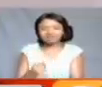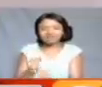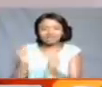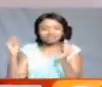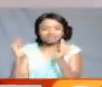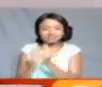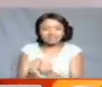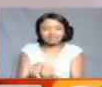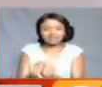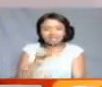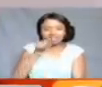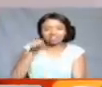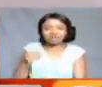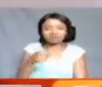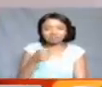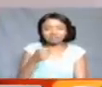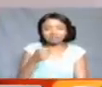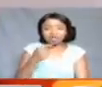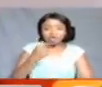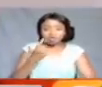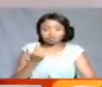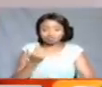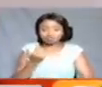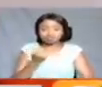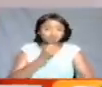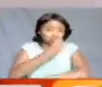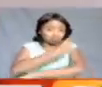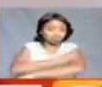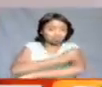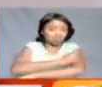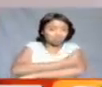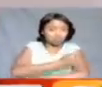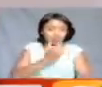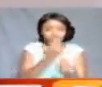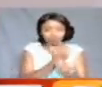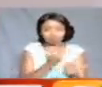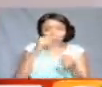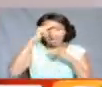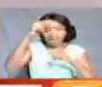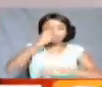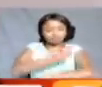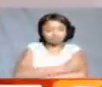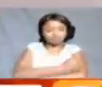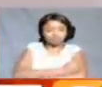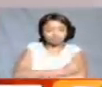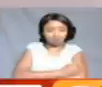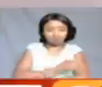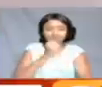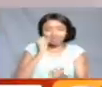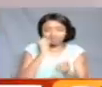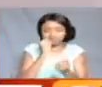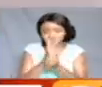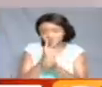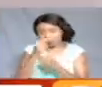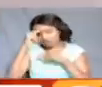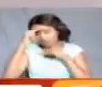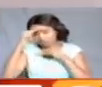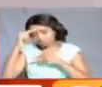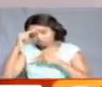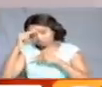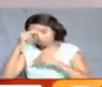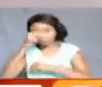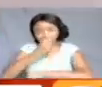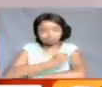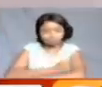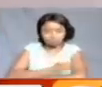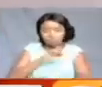kids following you, and someone else has 10 CEOs following them.